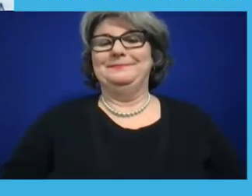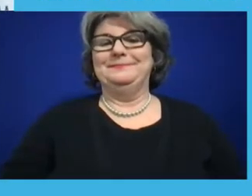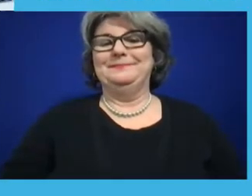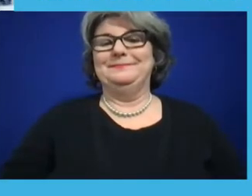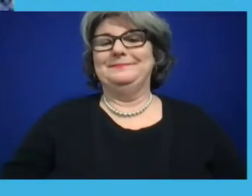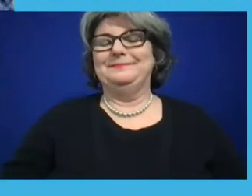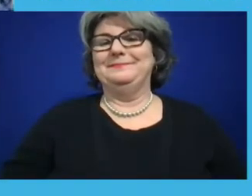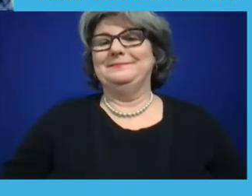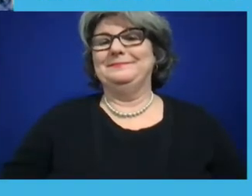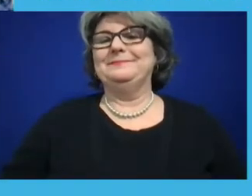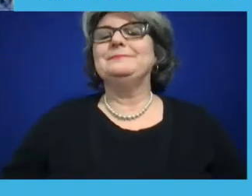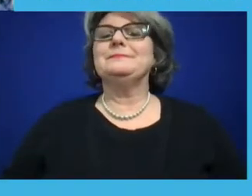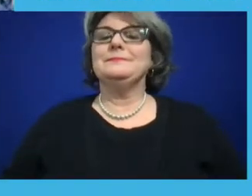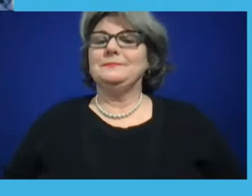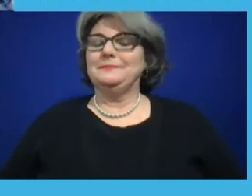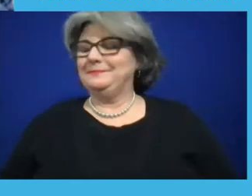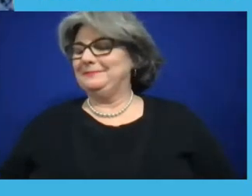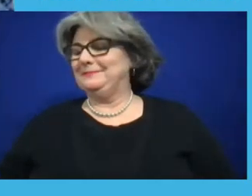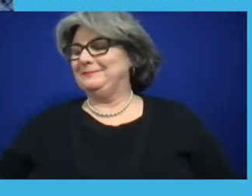Keep the faith.